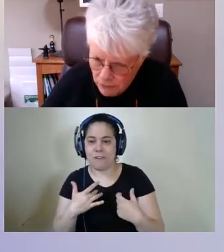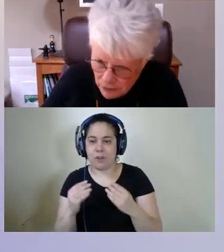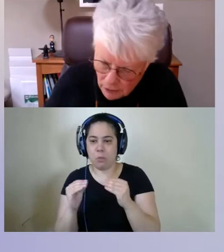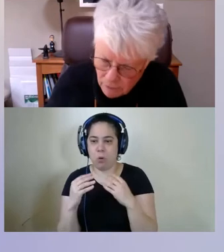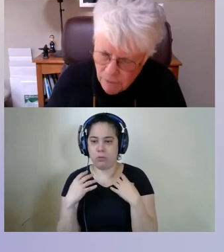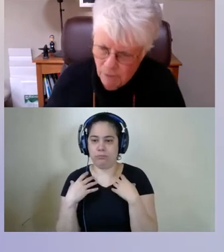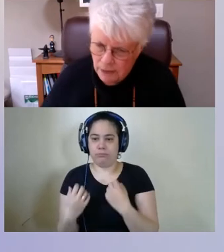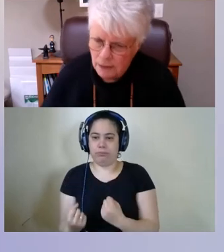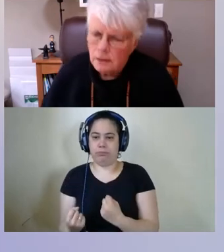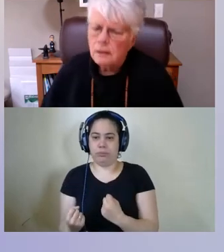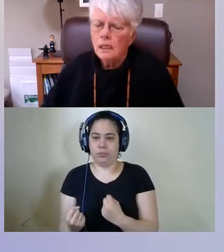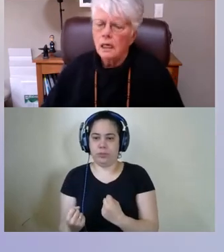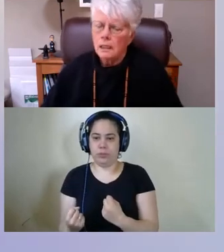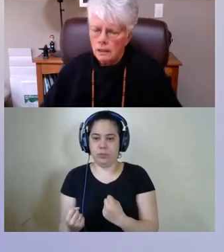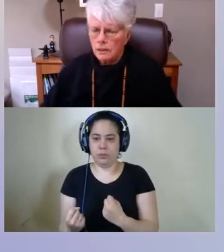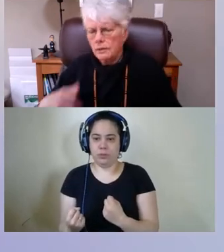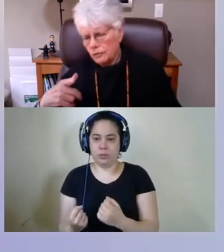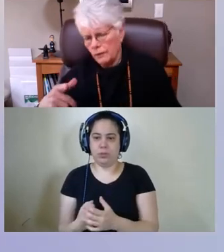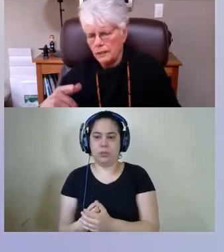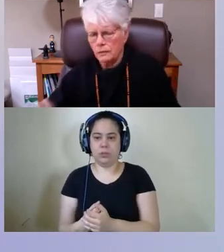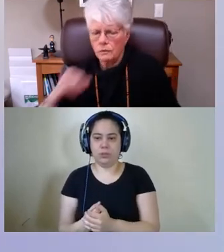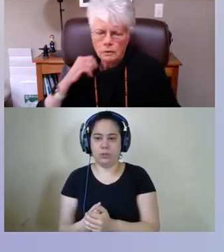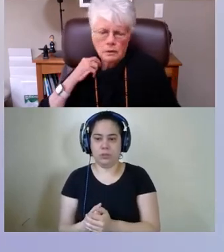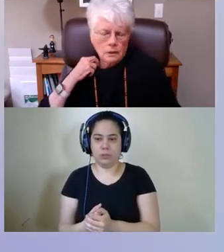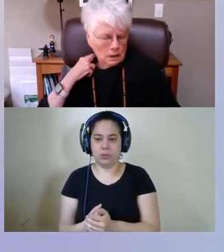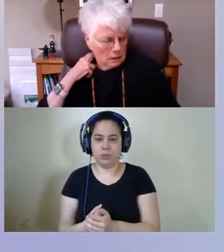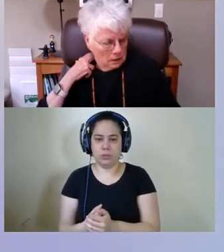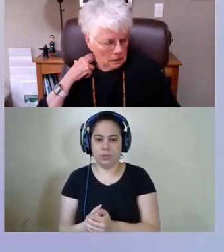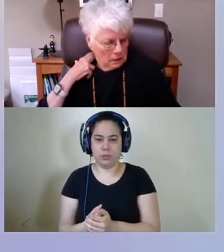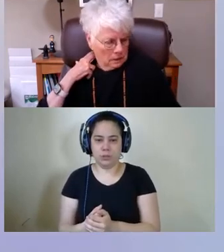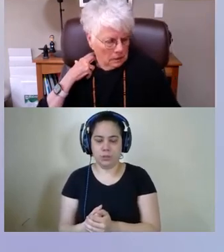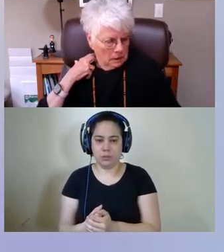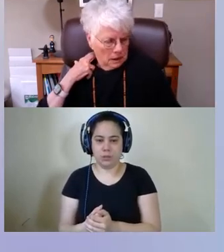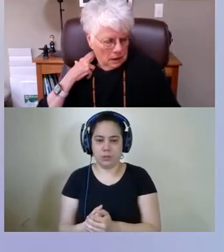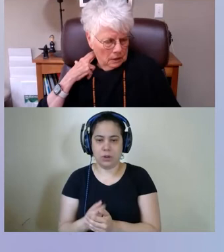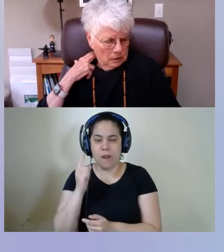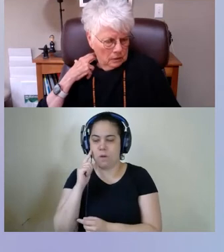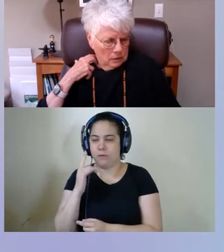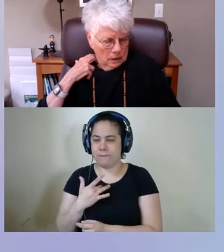risk of threat so that you could